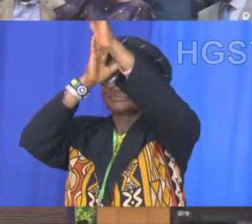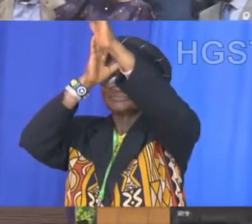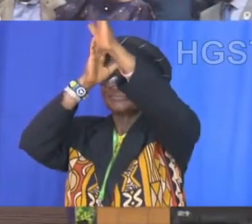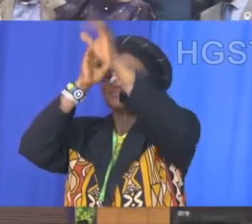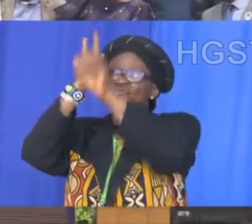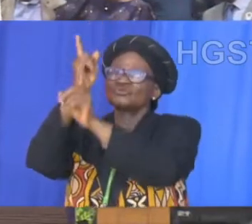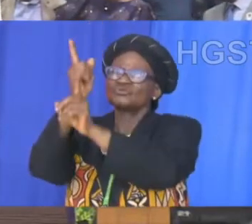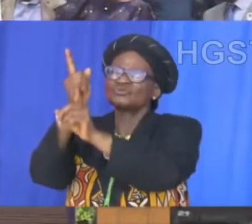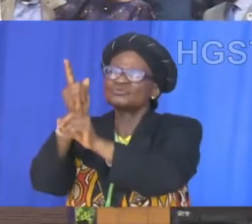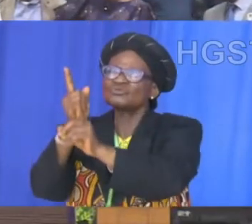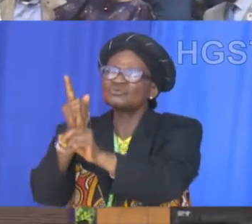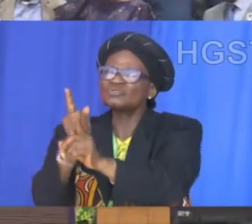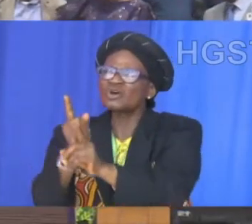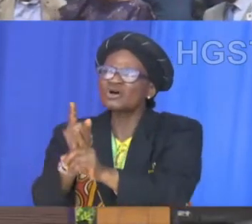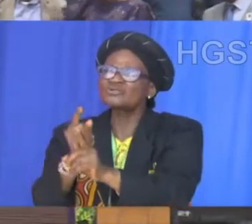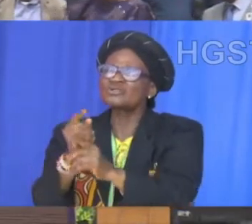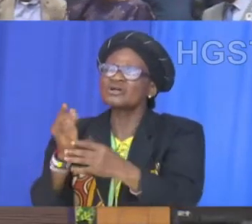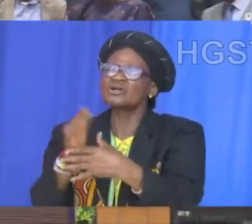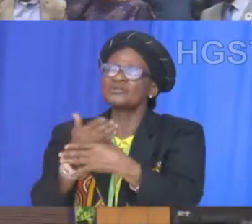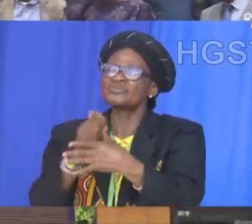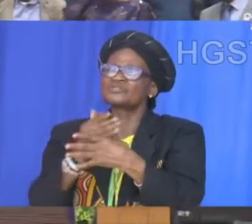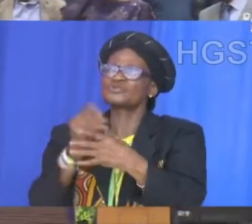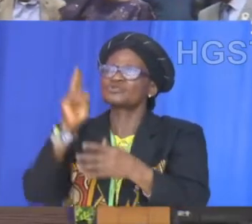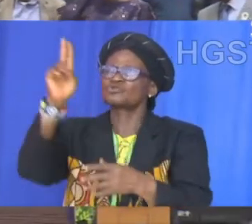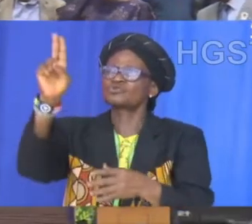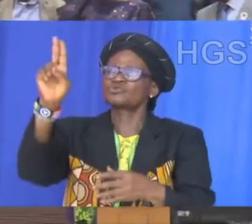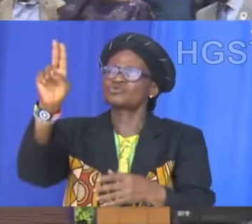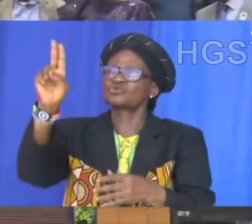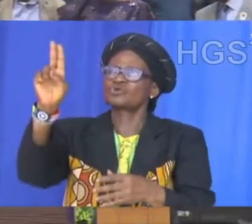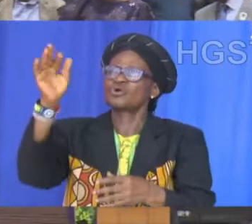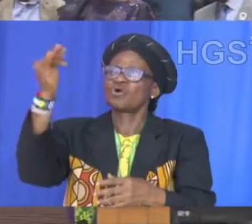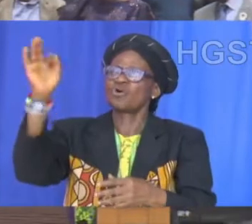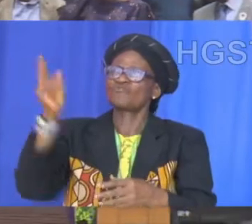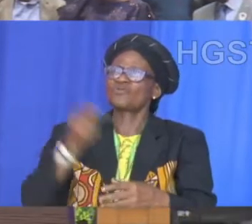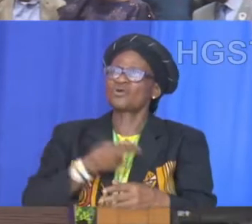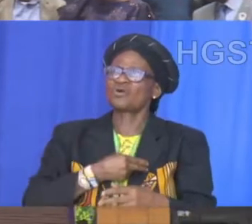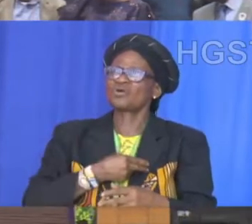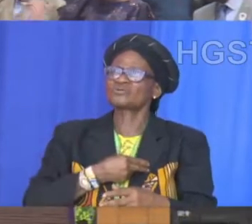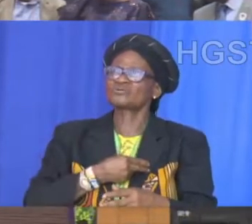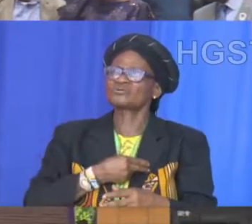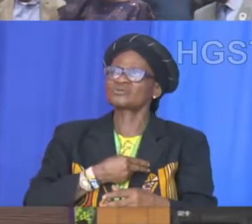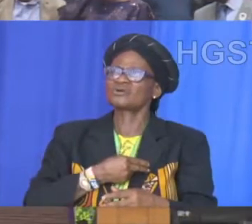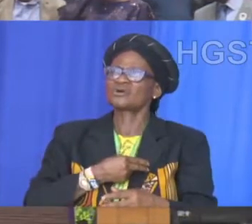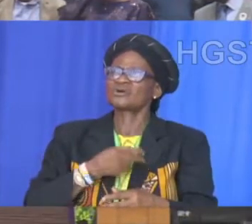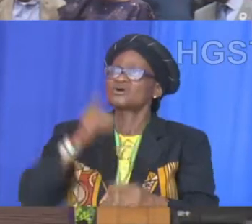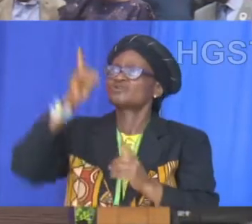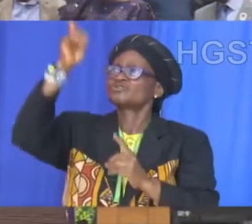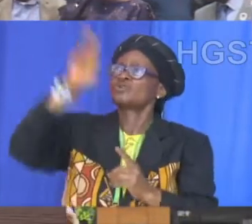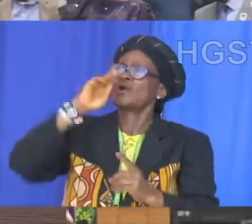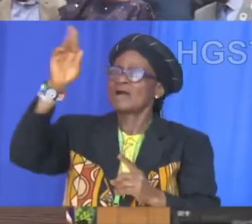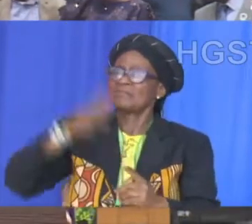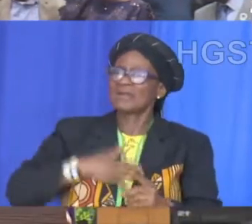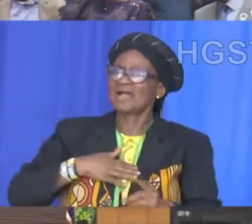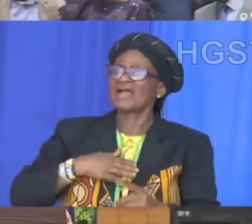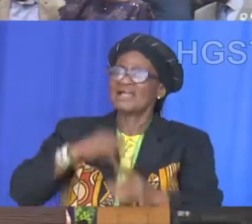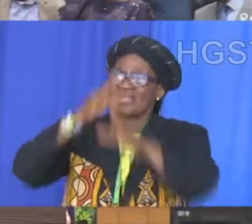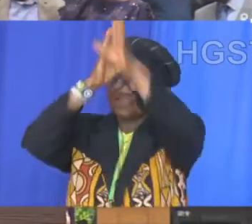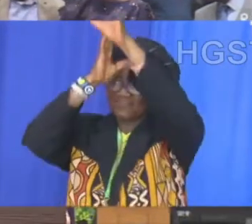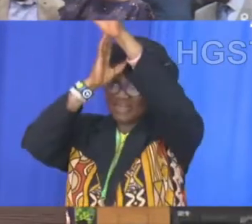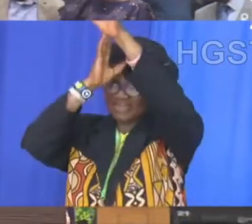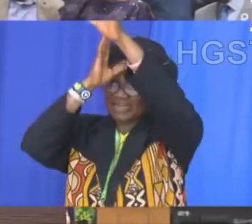just between the two of us, you are my daddy, I'm your son, so I can be frank.